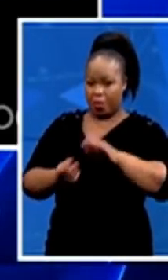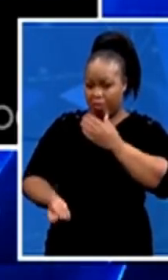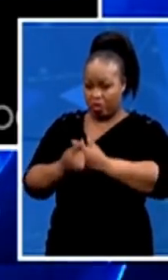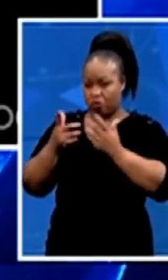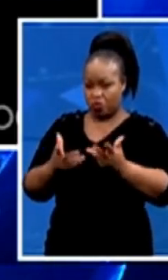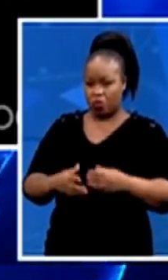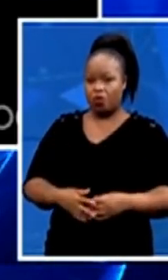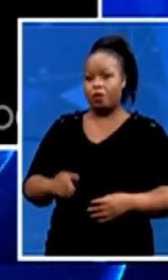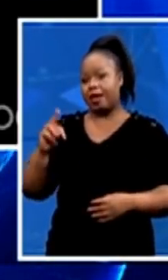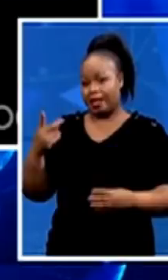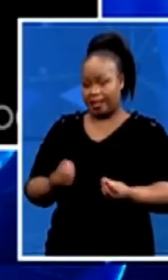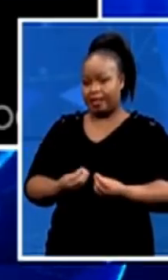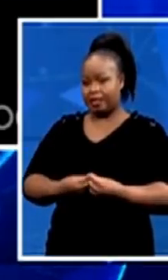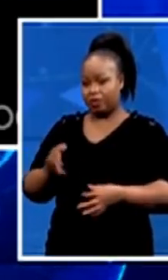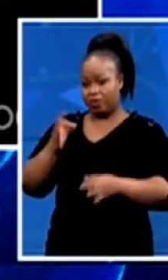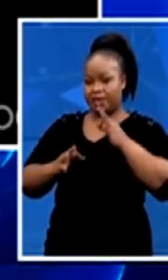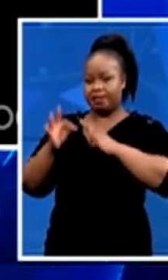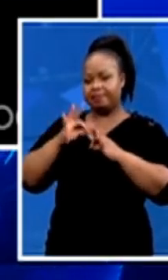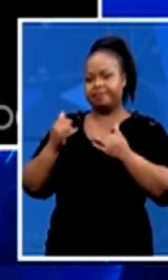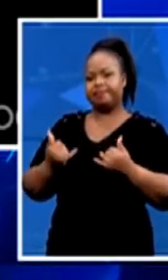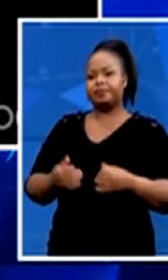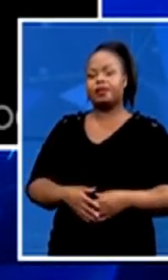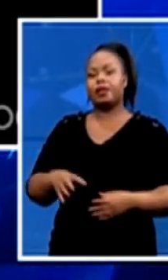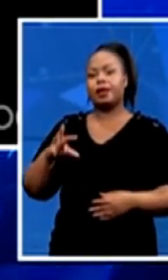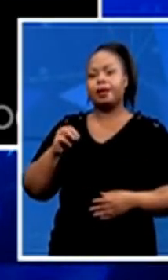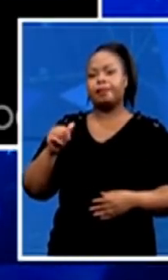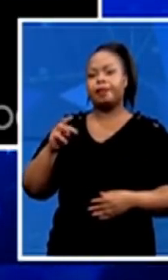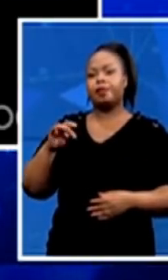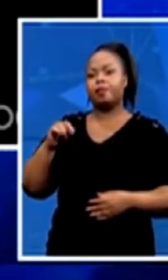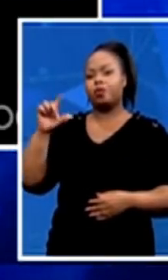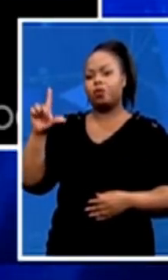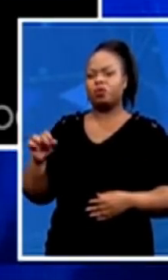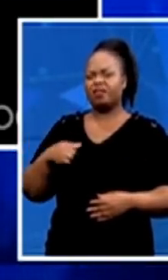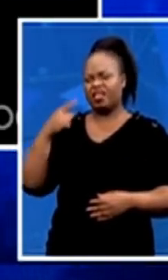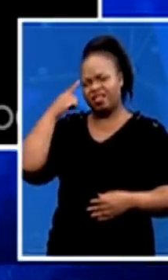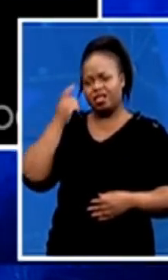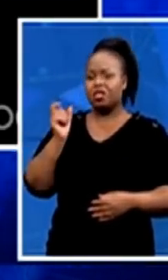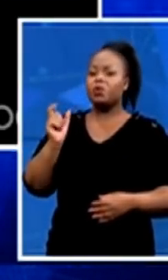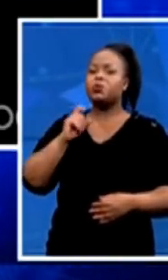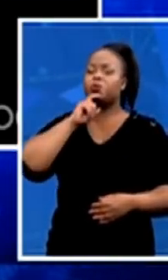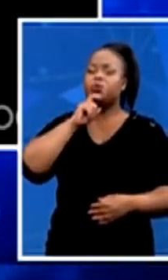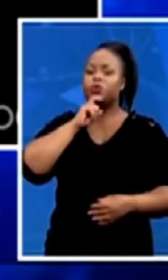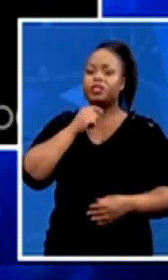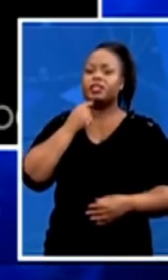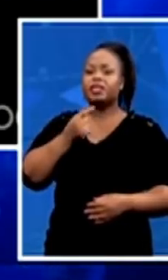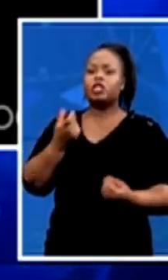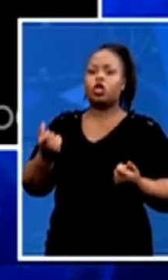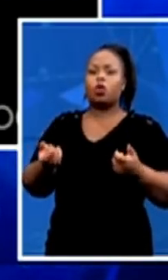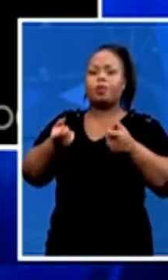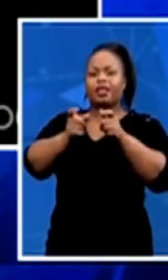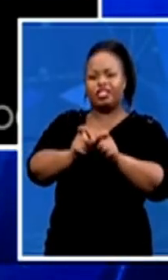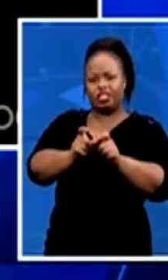In Mamabolo, I think the word that is used is combination or dual nature. And